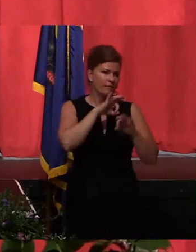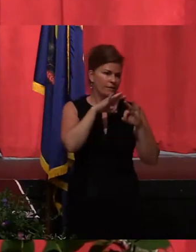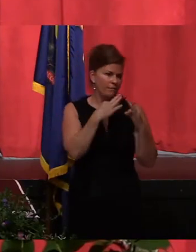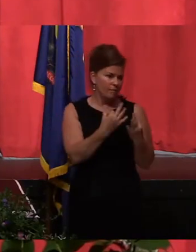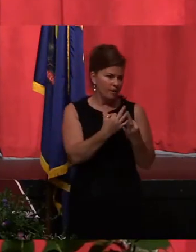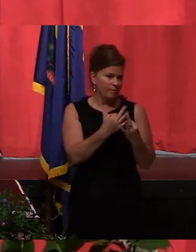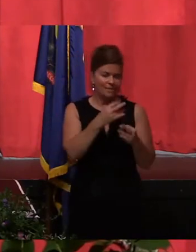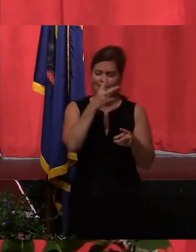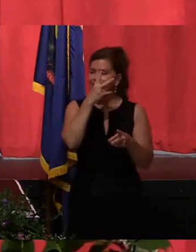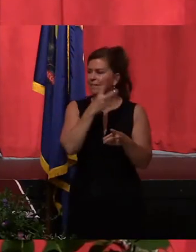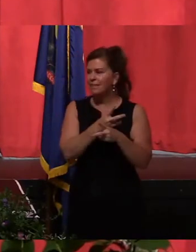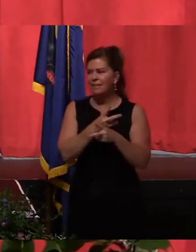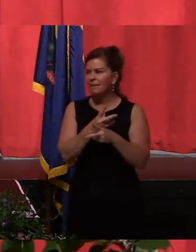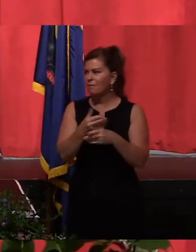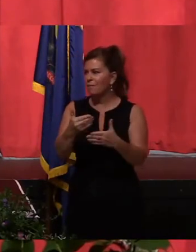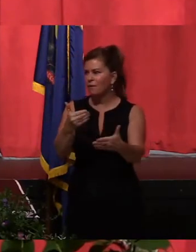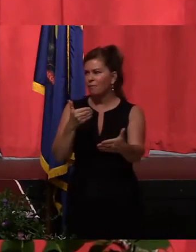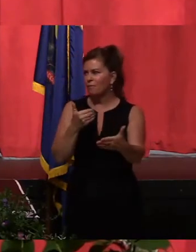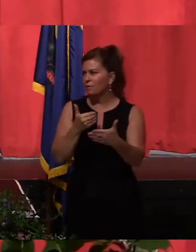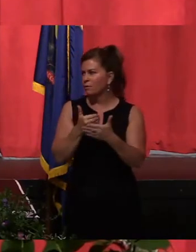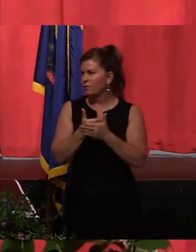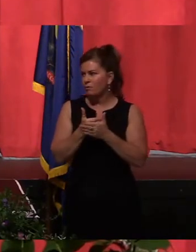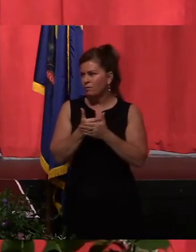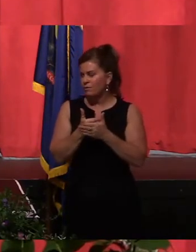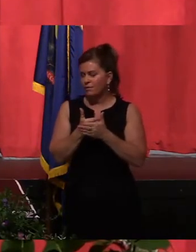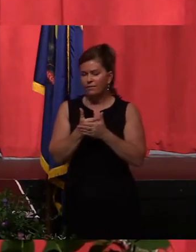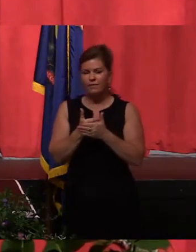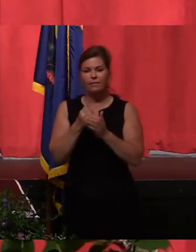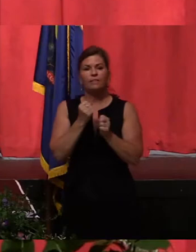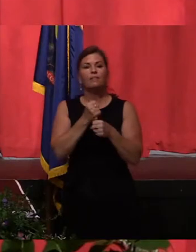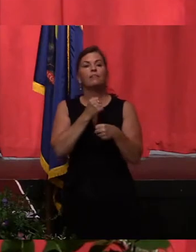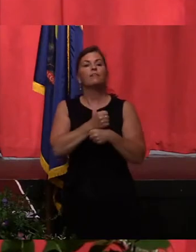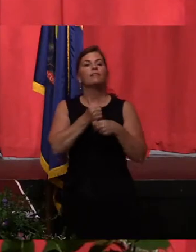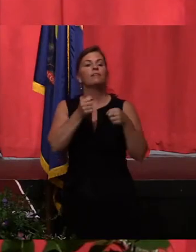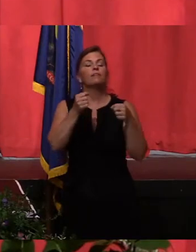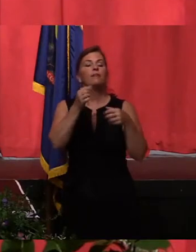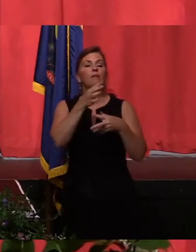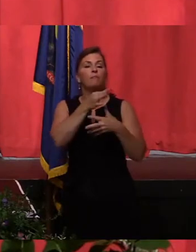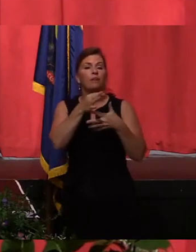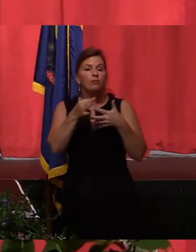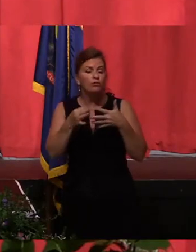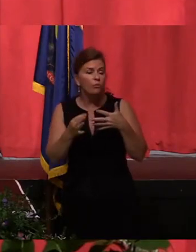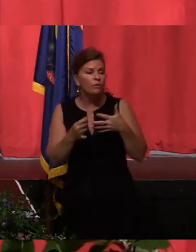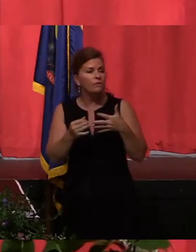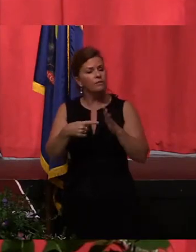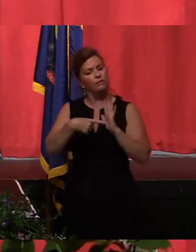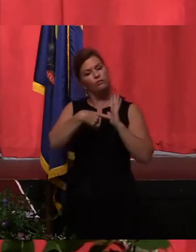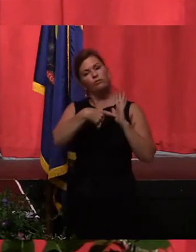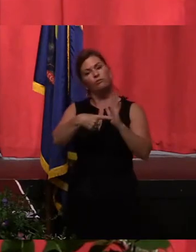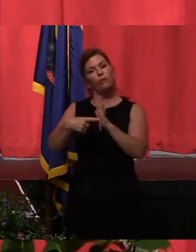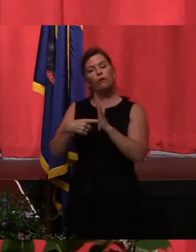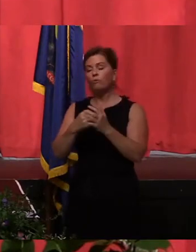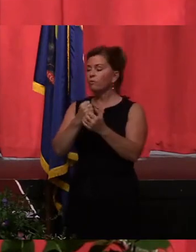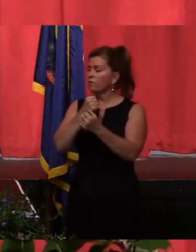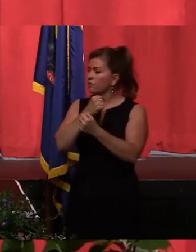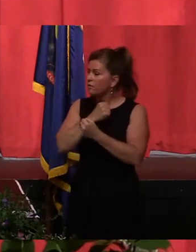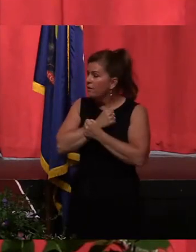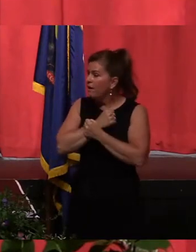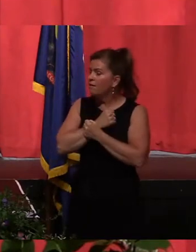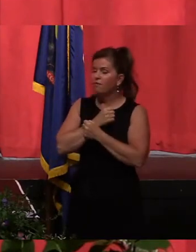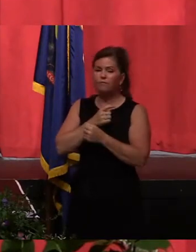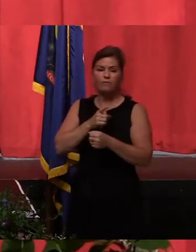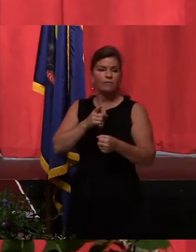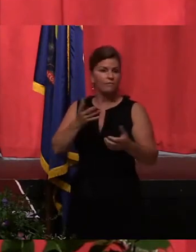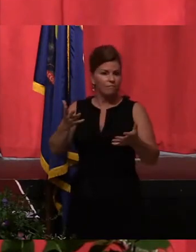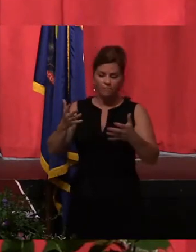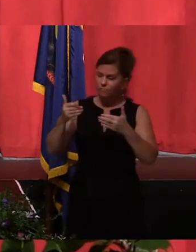friends and loved ones close. Make choices that demonstrate your love and compassion for your friends and family now